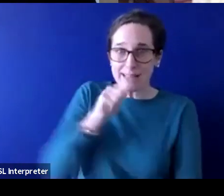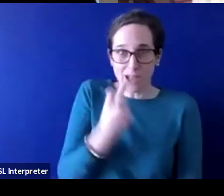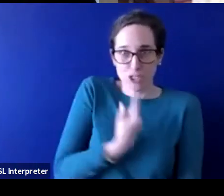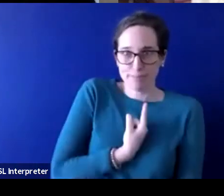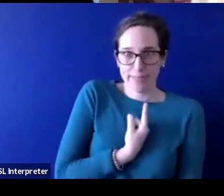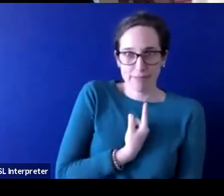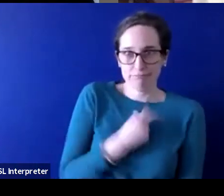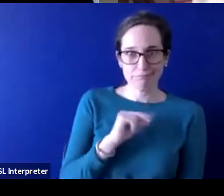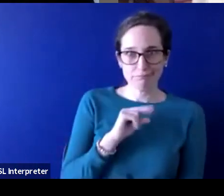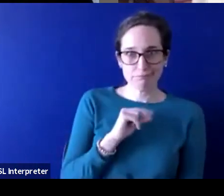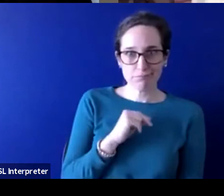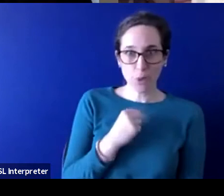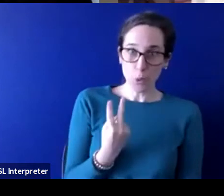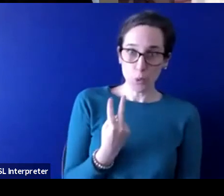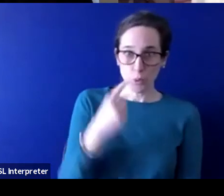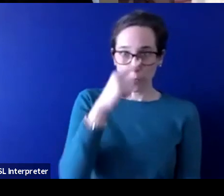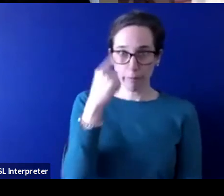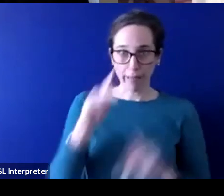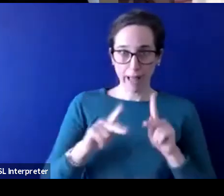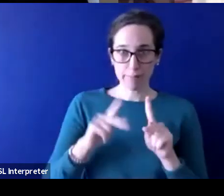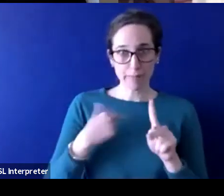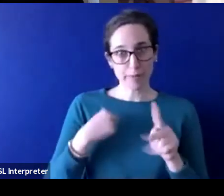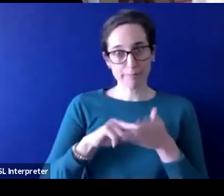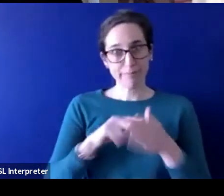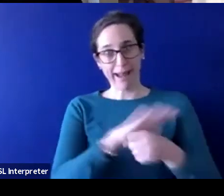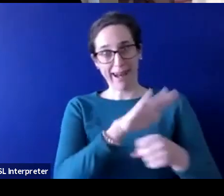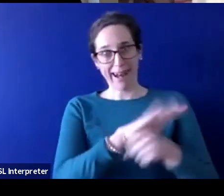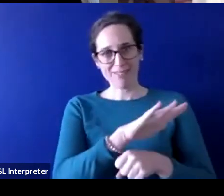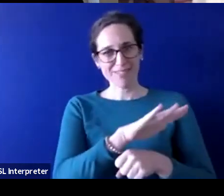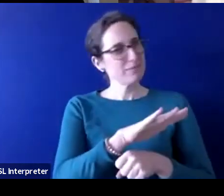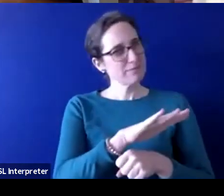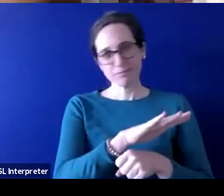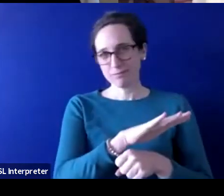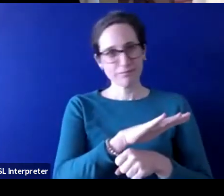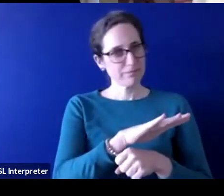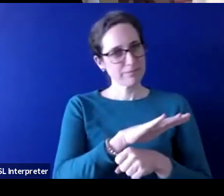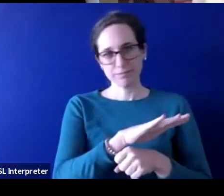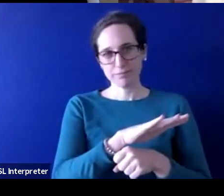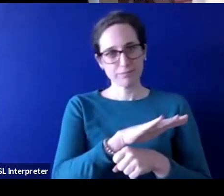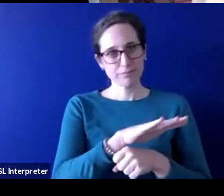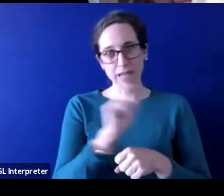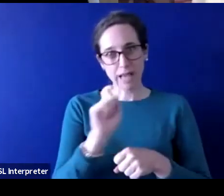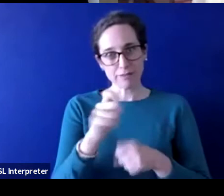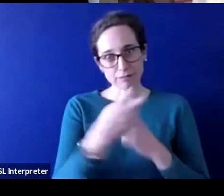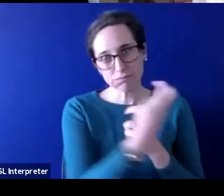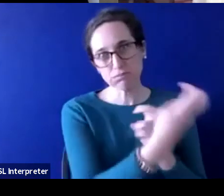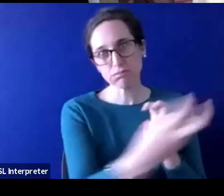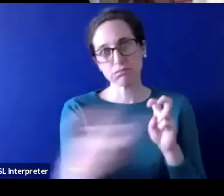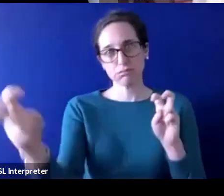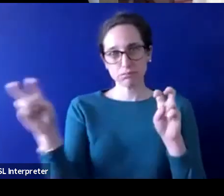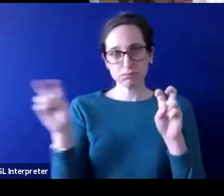sit down with one or two black people and be like, okay, we got our representation. No, it doesn't work that way, bro. You have to sit down with a handful of people